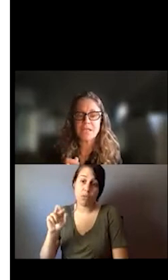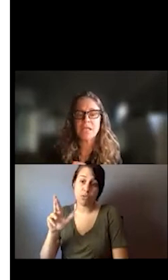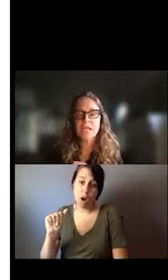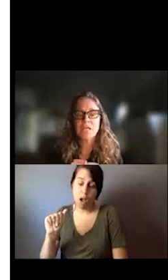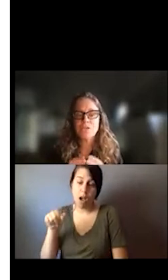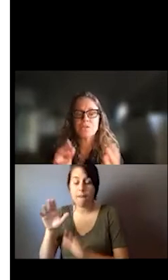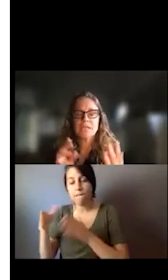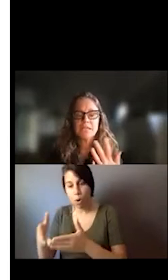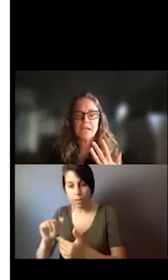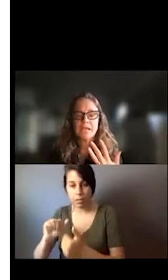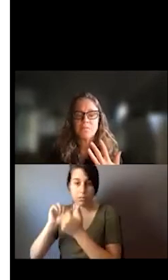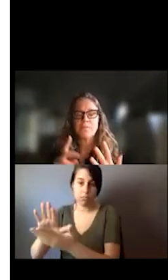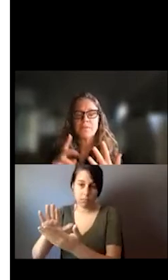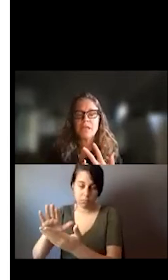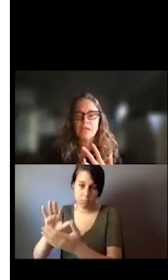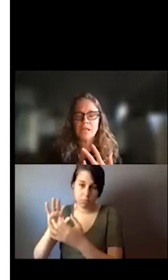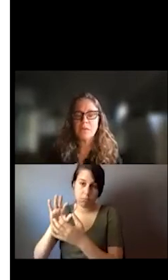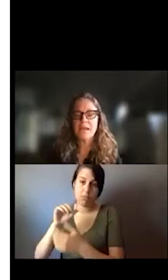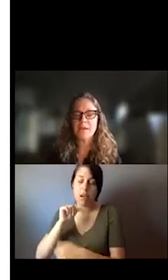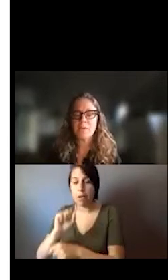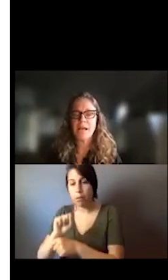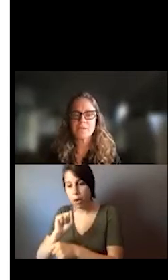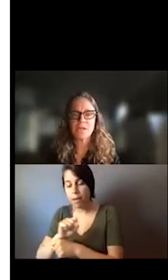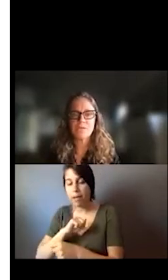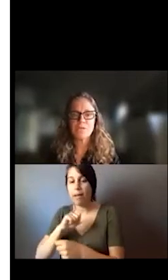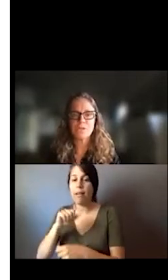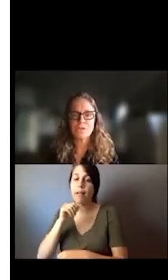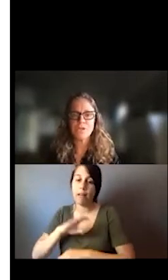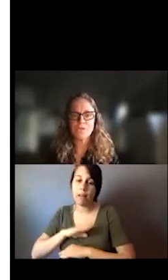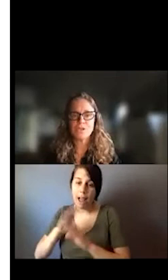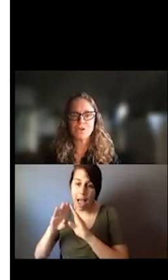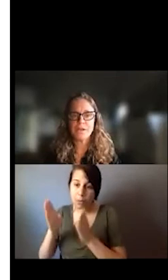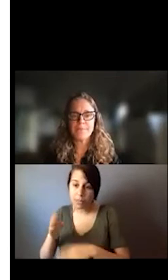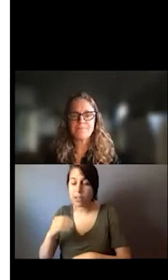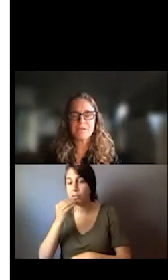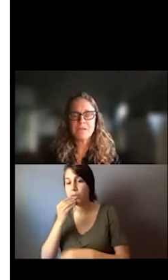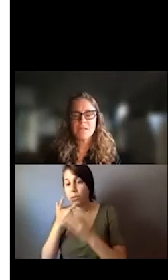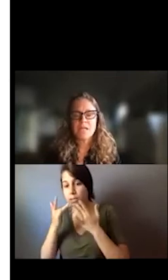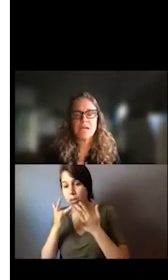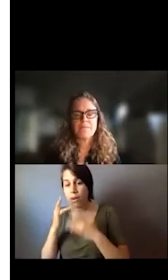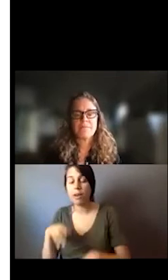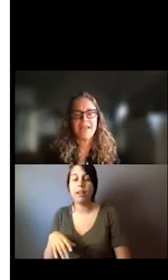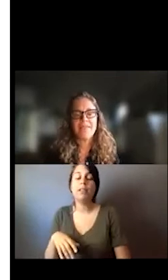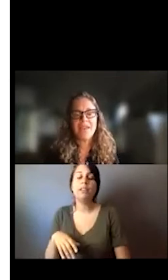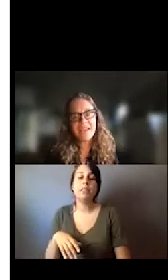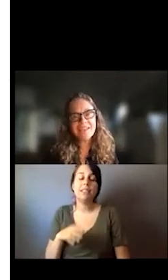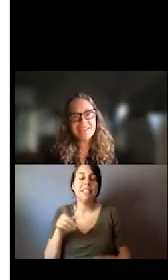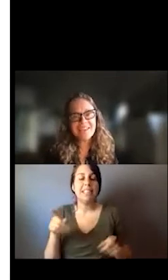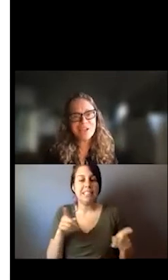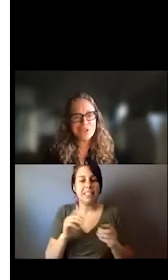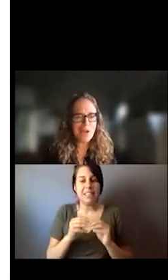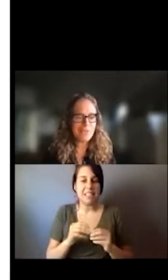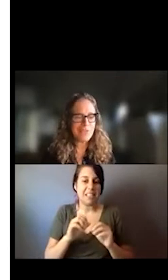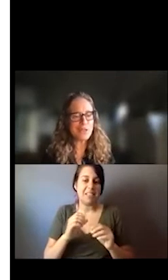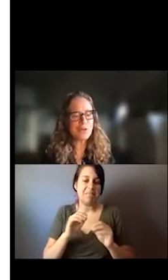on addressing issues related to unemployment, inadequate housing, and food insecurity. And